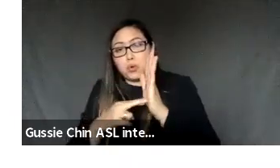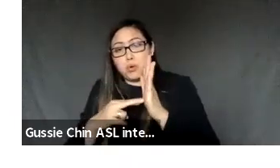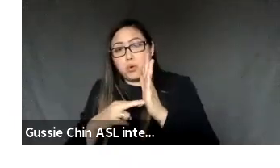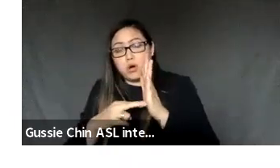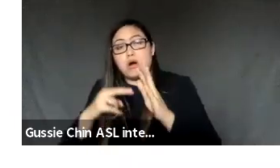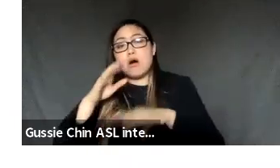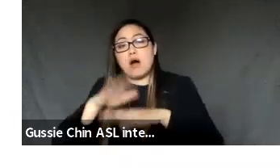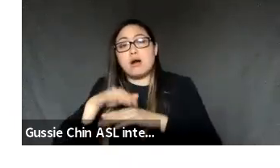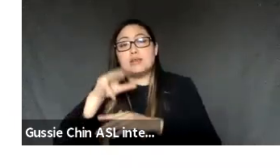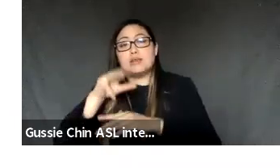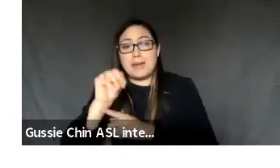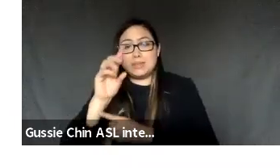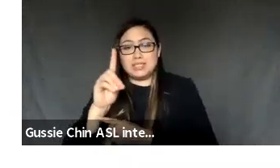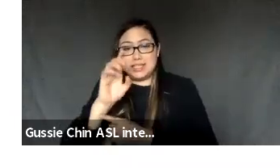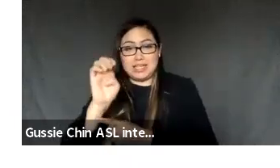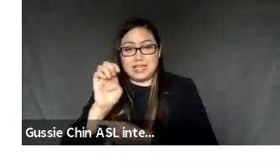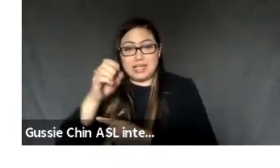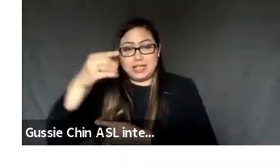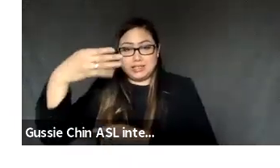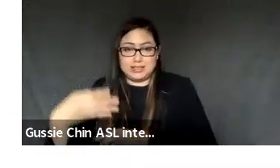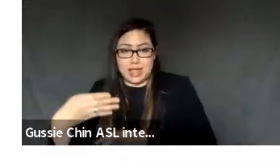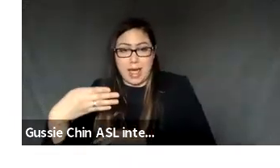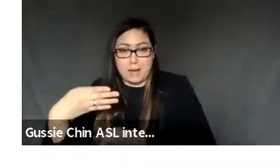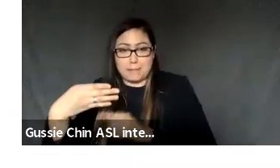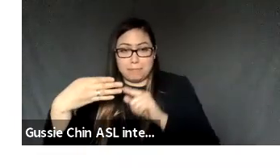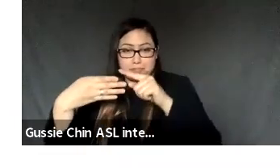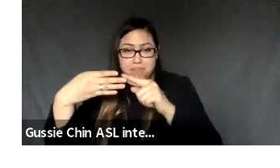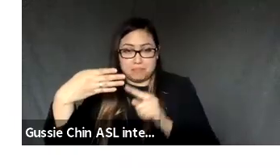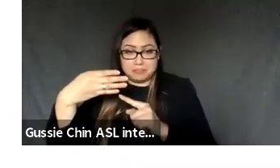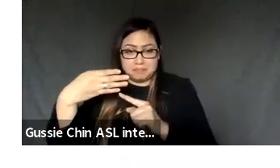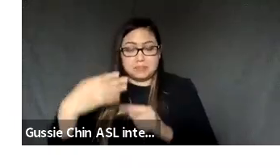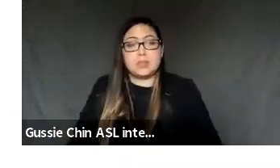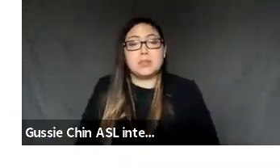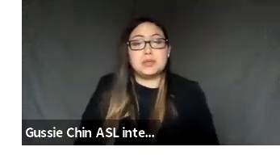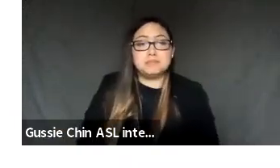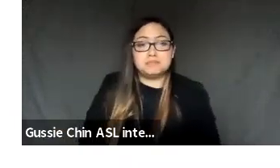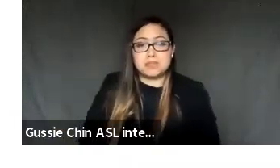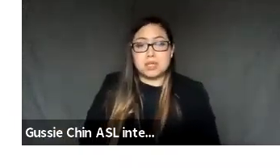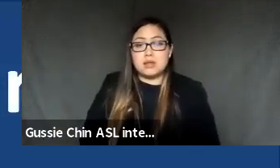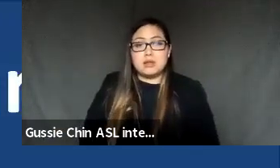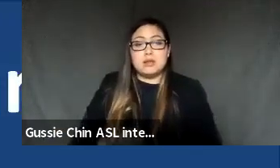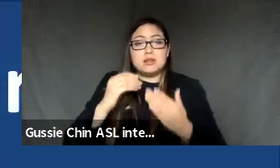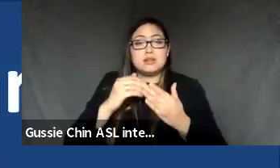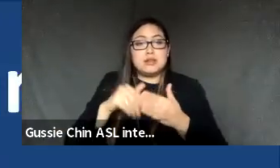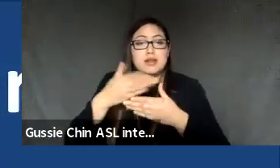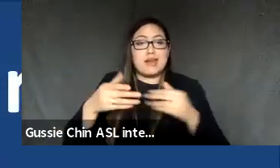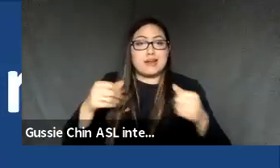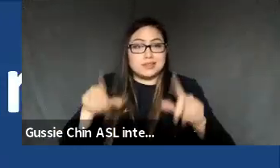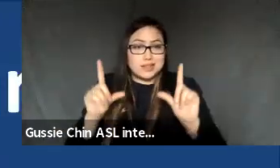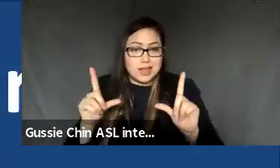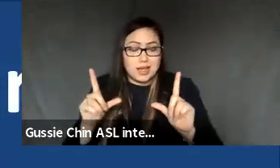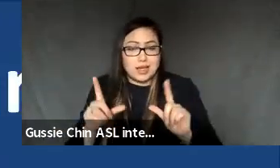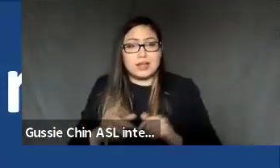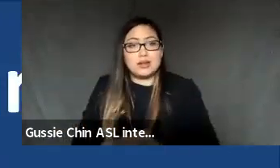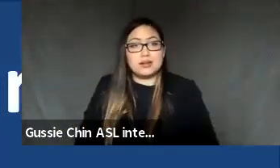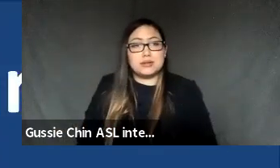tab. Okay. All right. So let's move on to the next slide. And we're going to